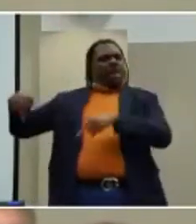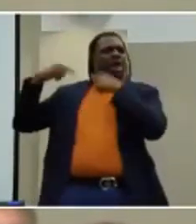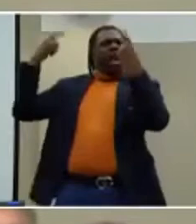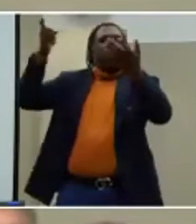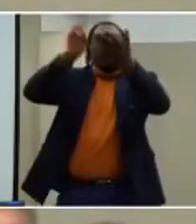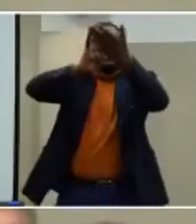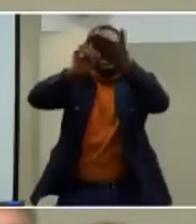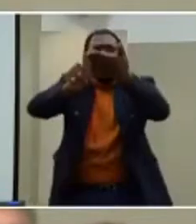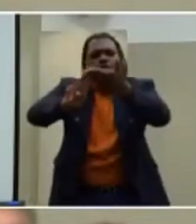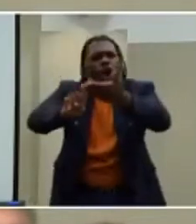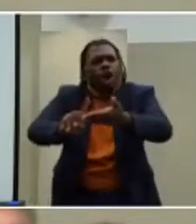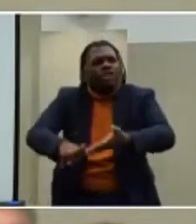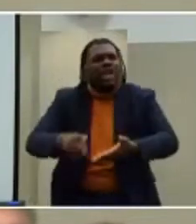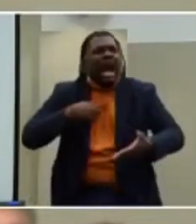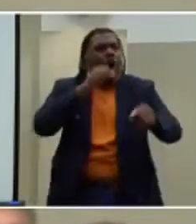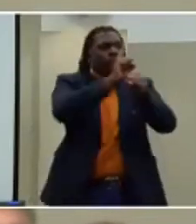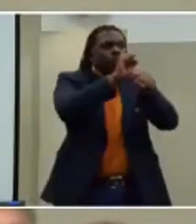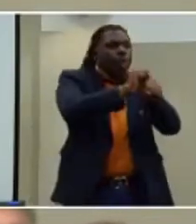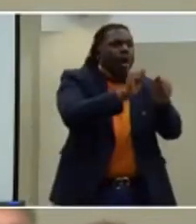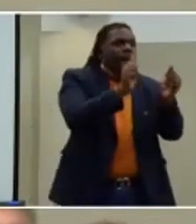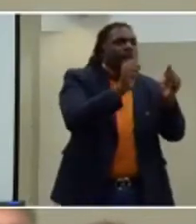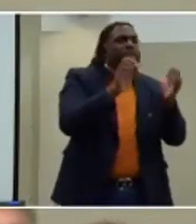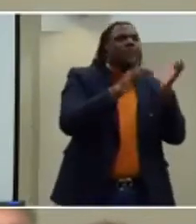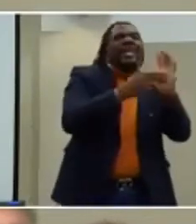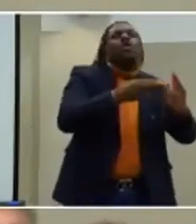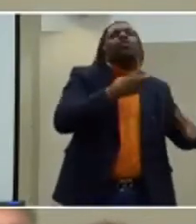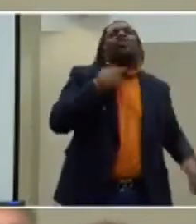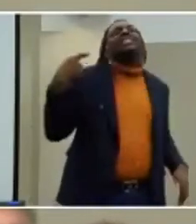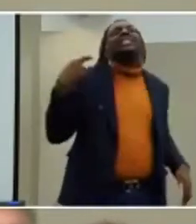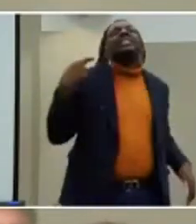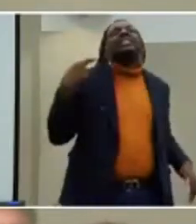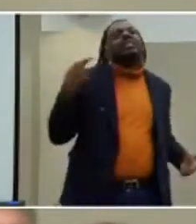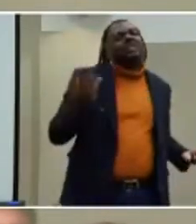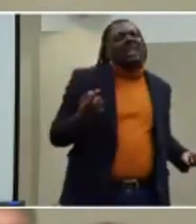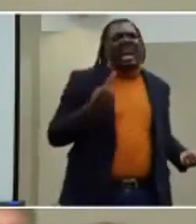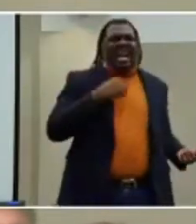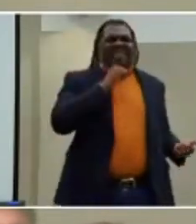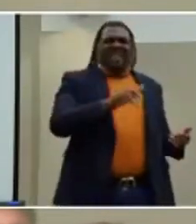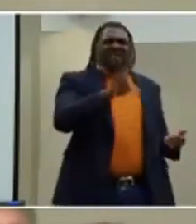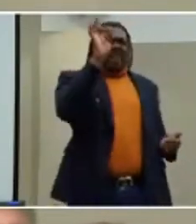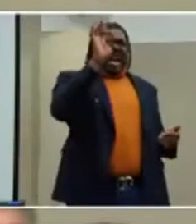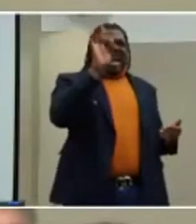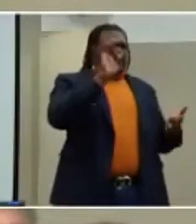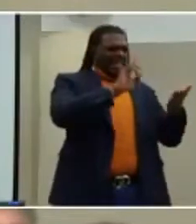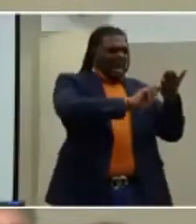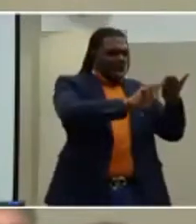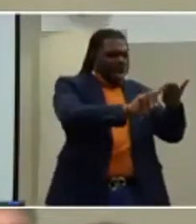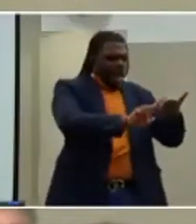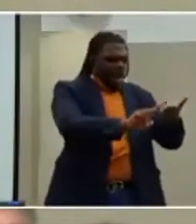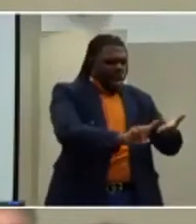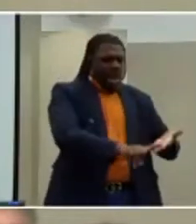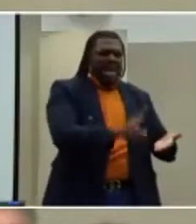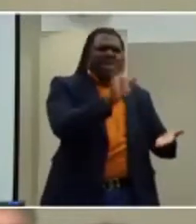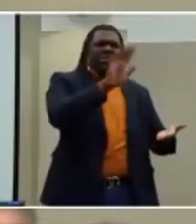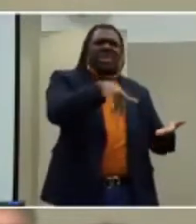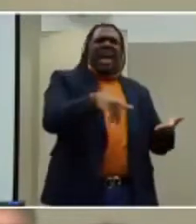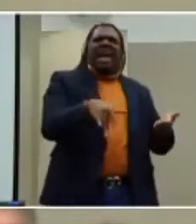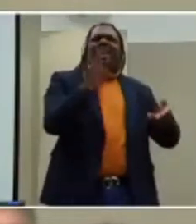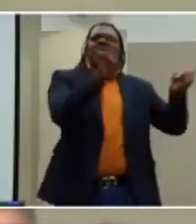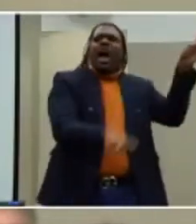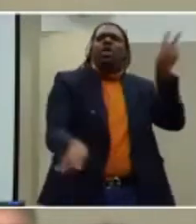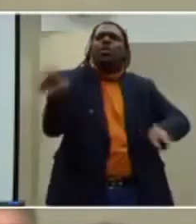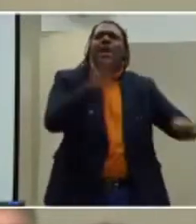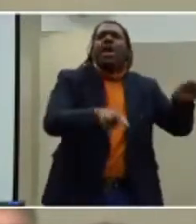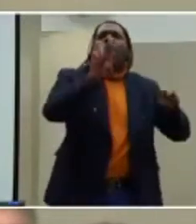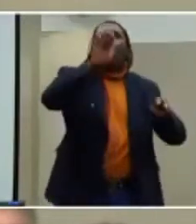and some of the area I worked in was risk analysis, and I didn't find any study that evaluated the risk